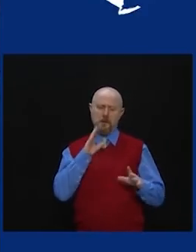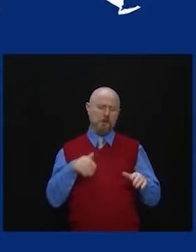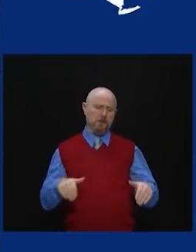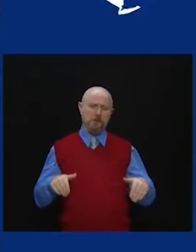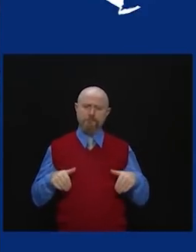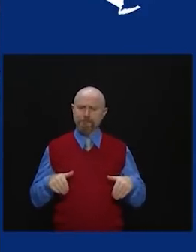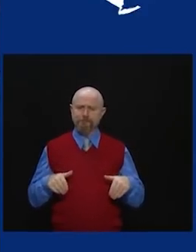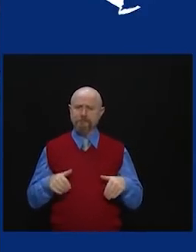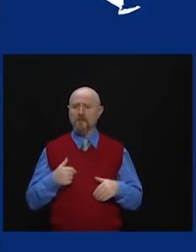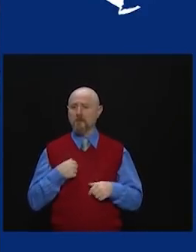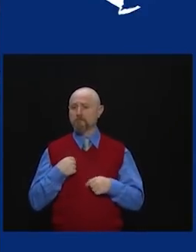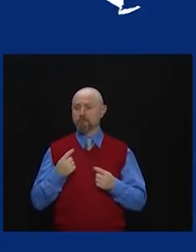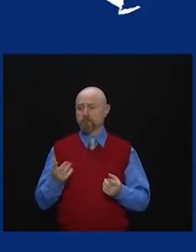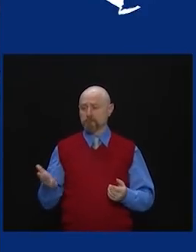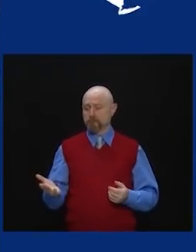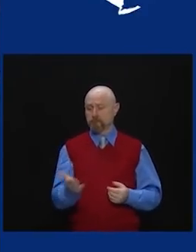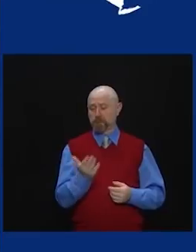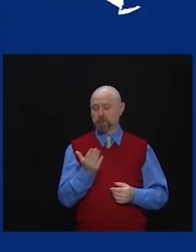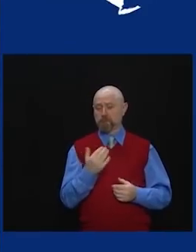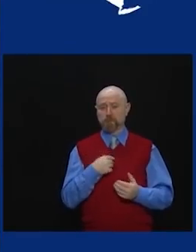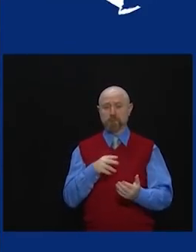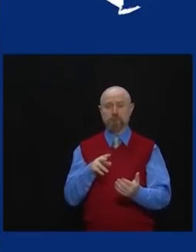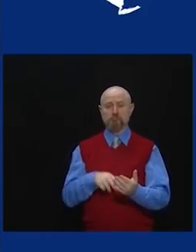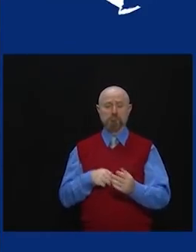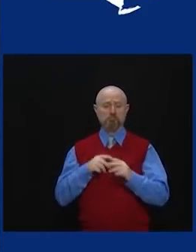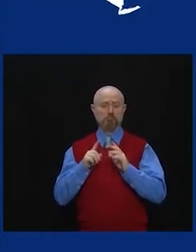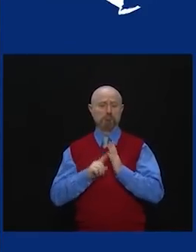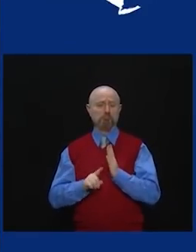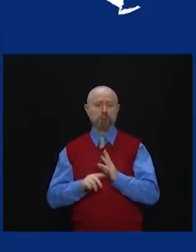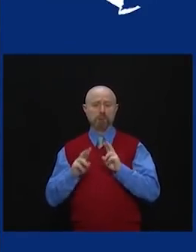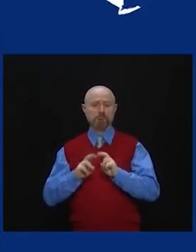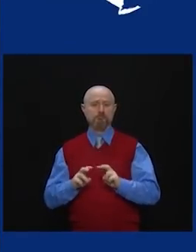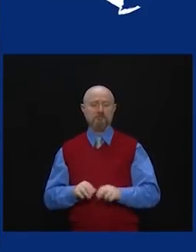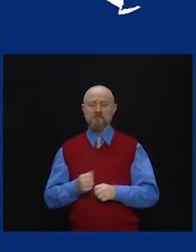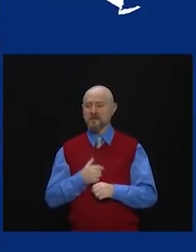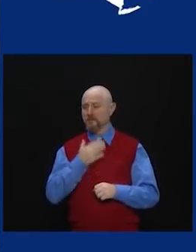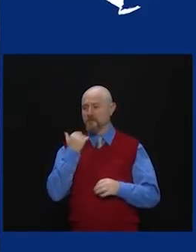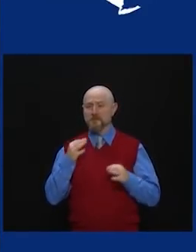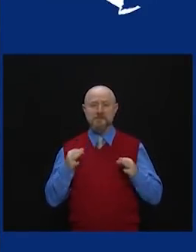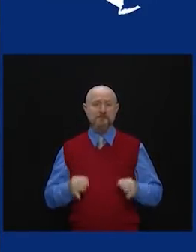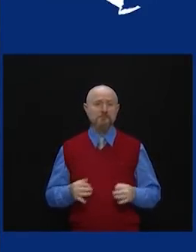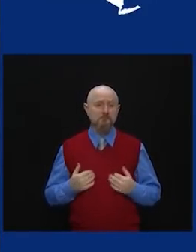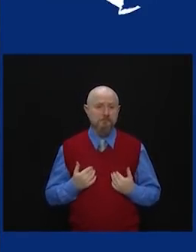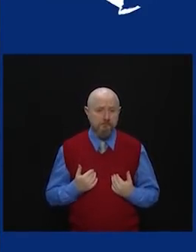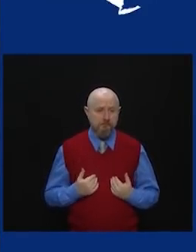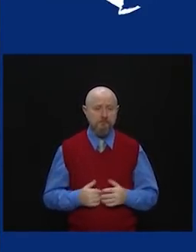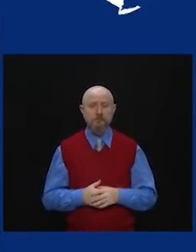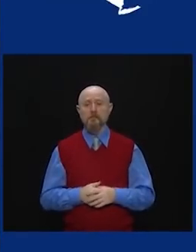best decision. So the anti-Semitic overtones didn't factor into it, or